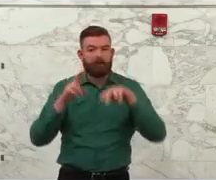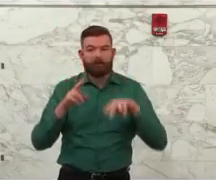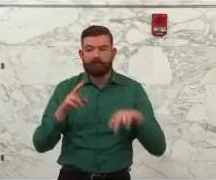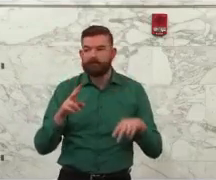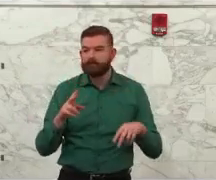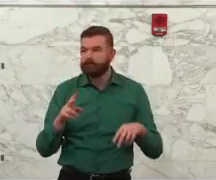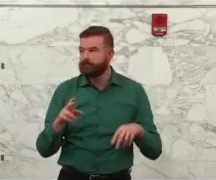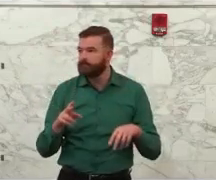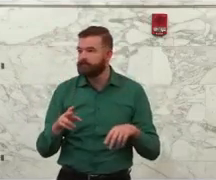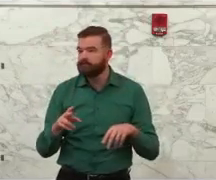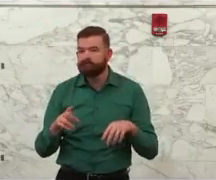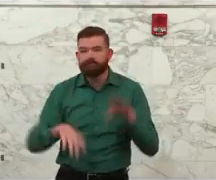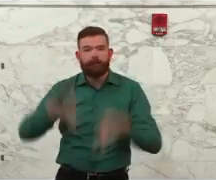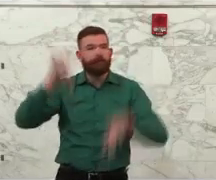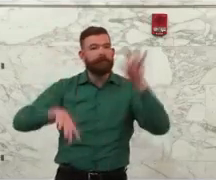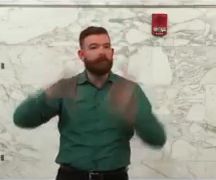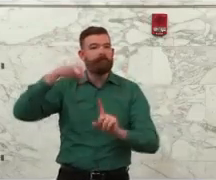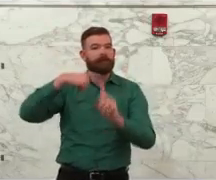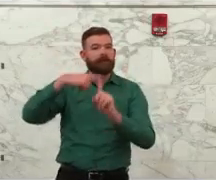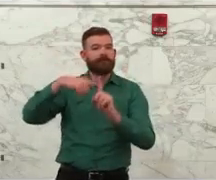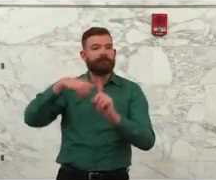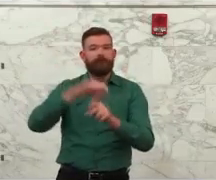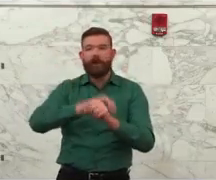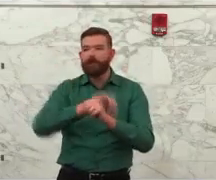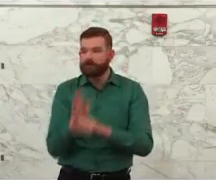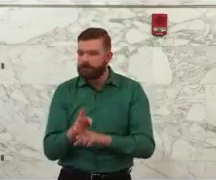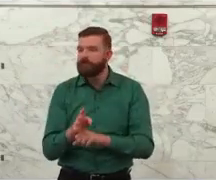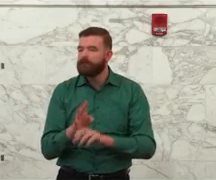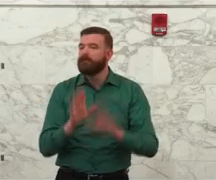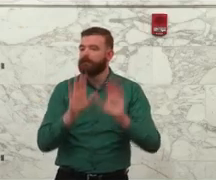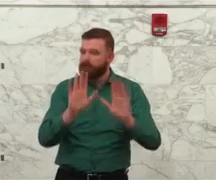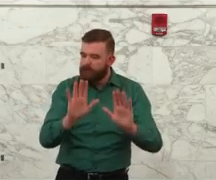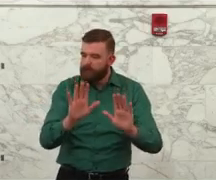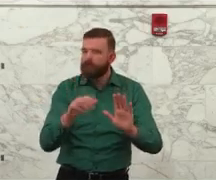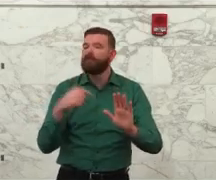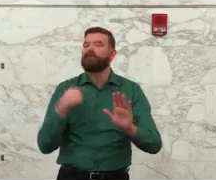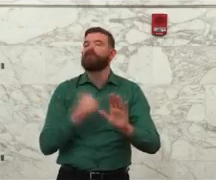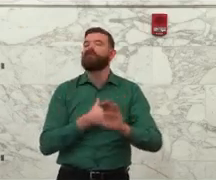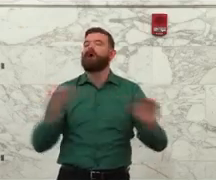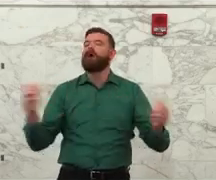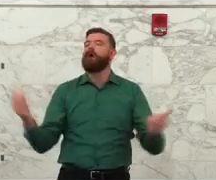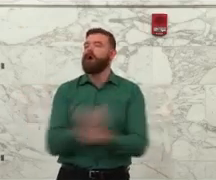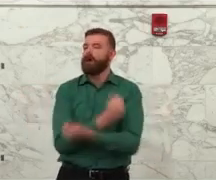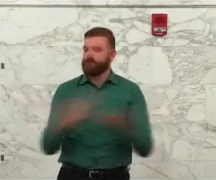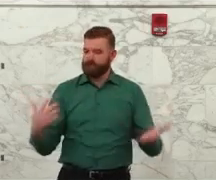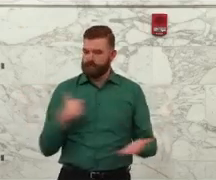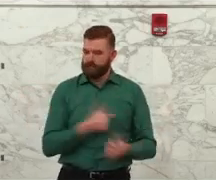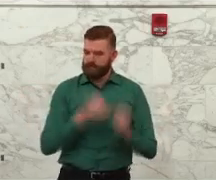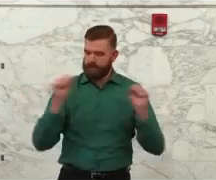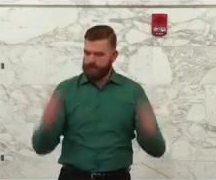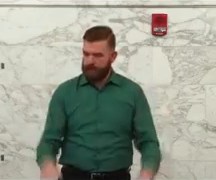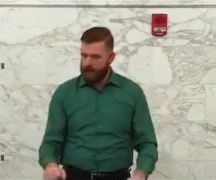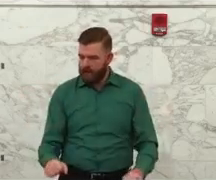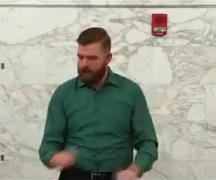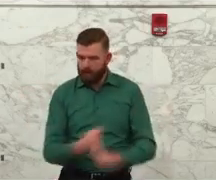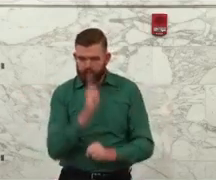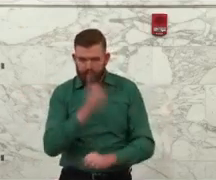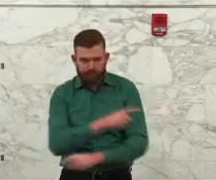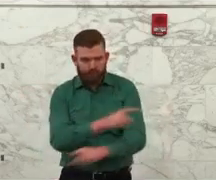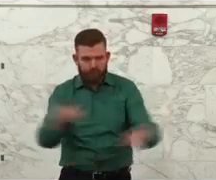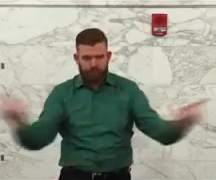concern. We continue to take every step possible to protect the public health. The aggressive social